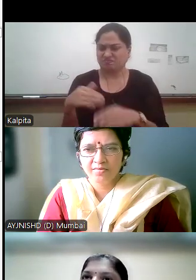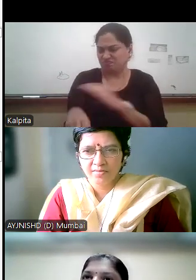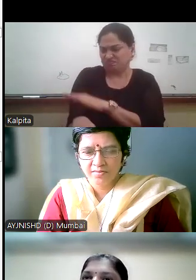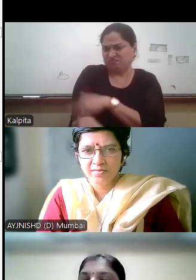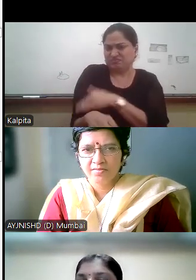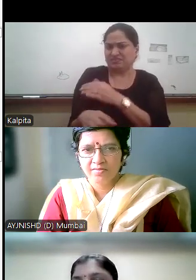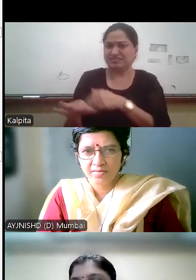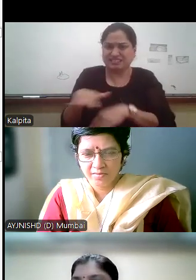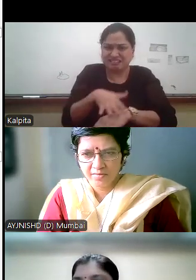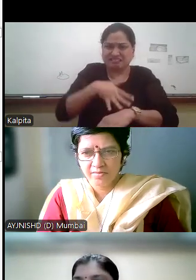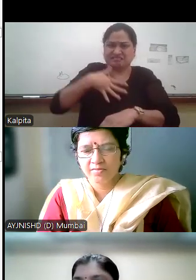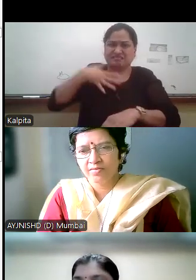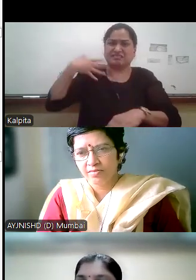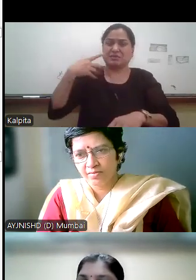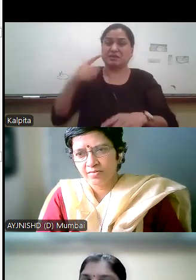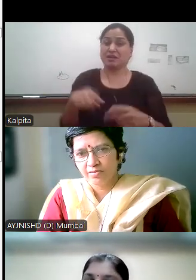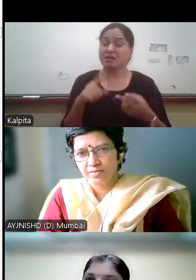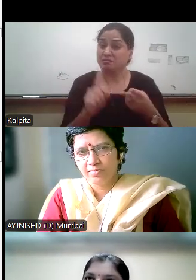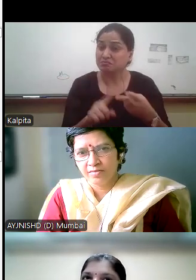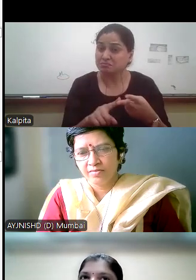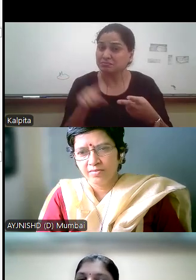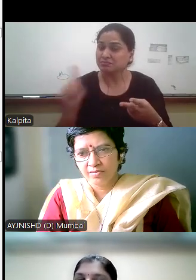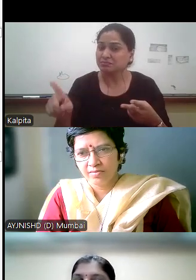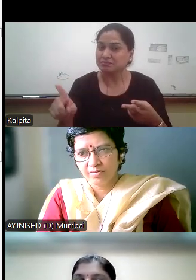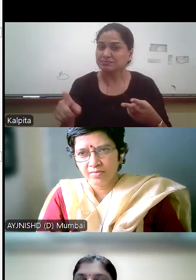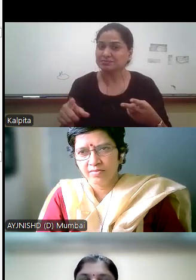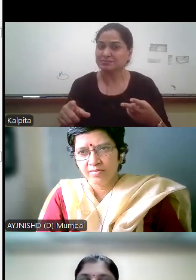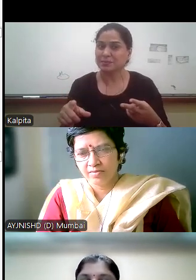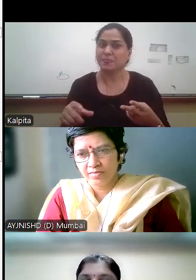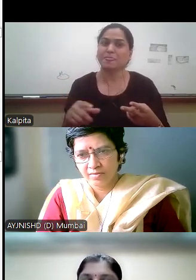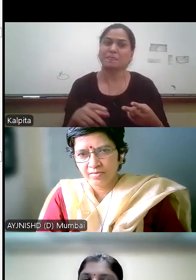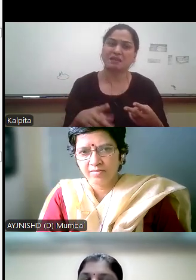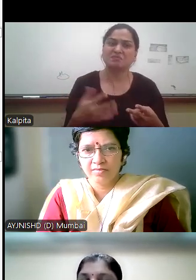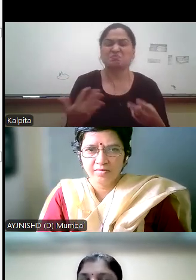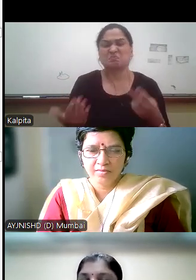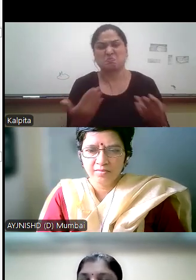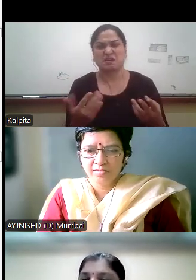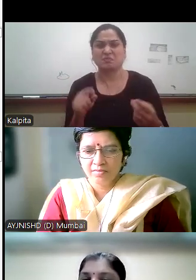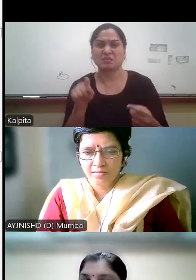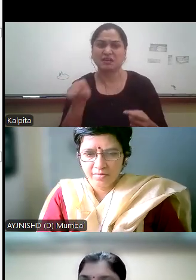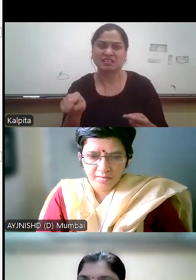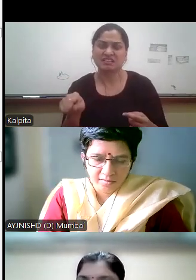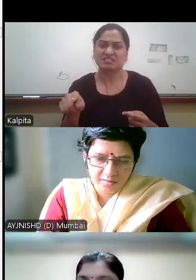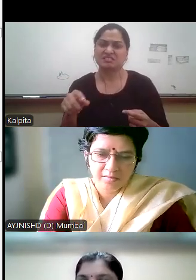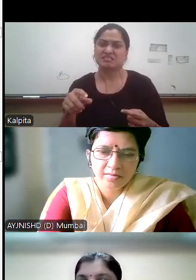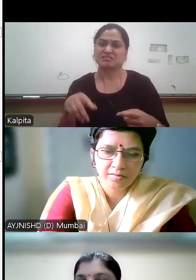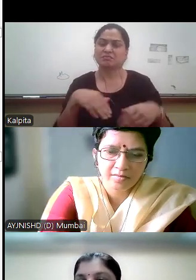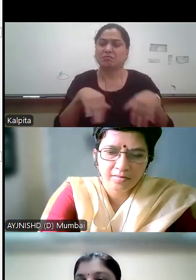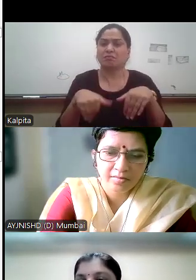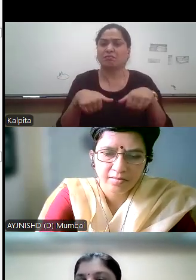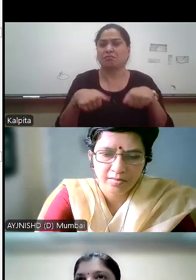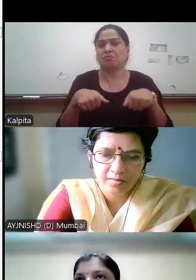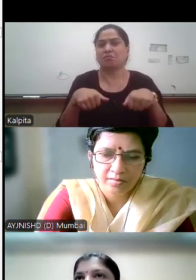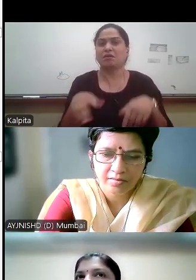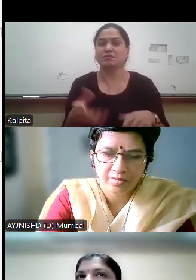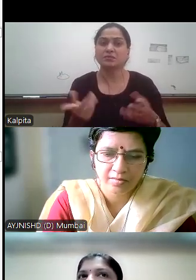will spread from one person to another. If a CP child sits with a normal child, then he will also know. It is not contagious. Then there's a